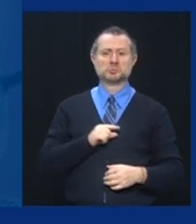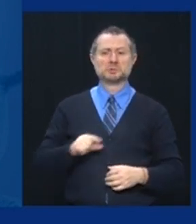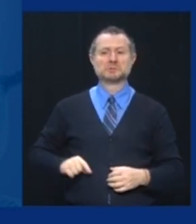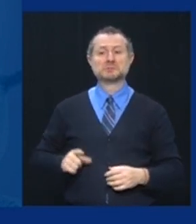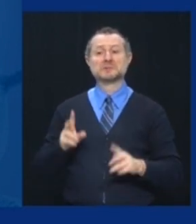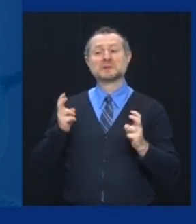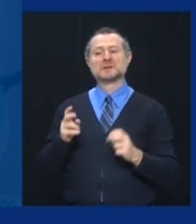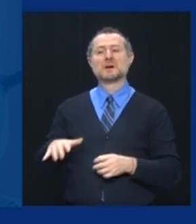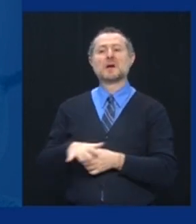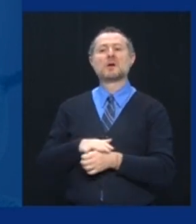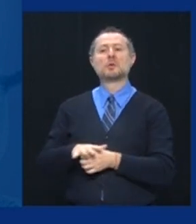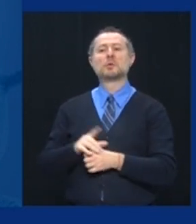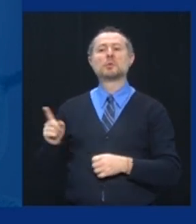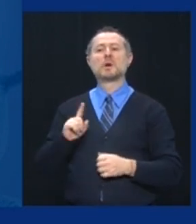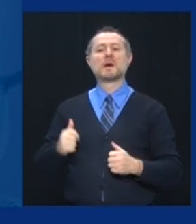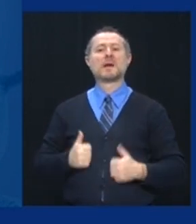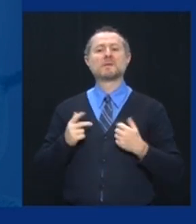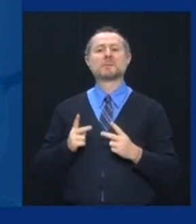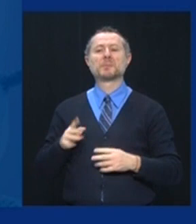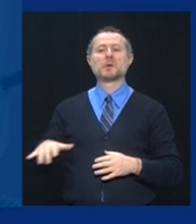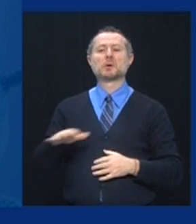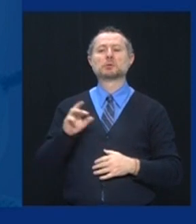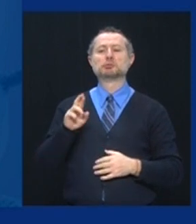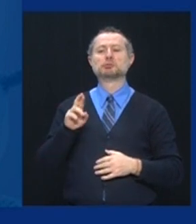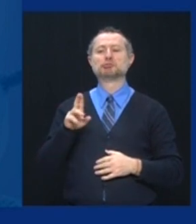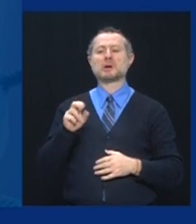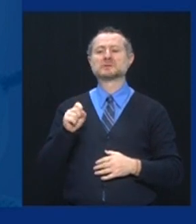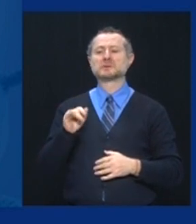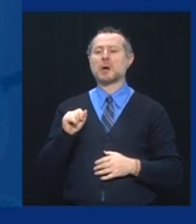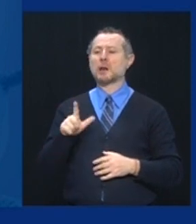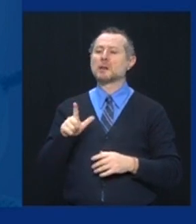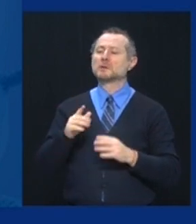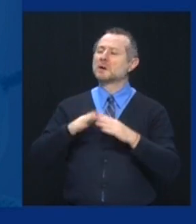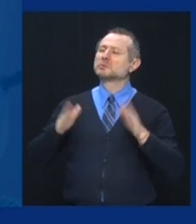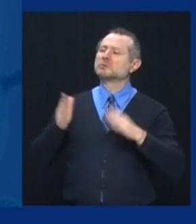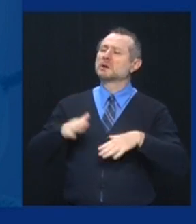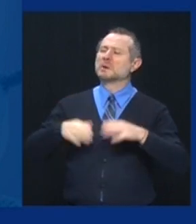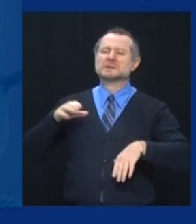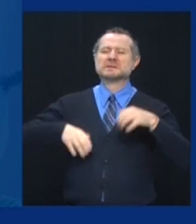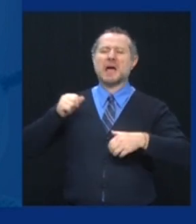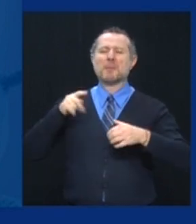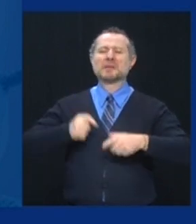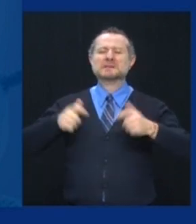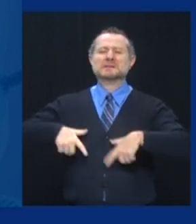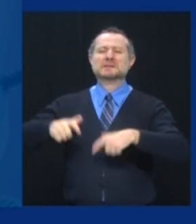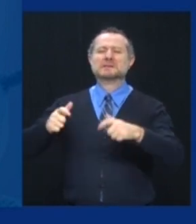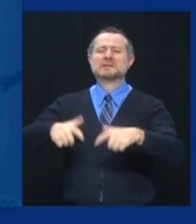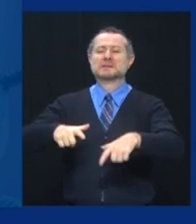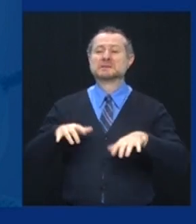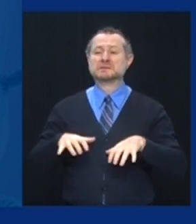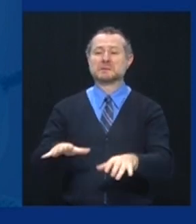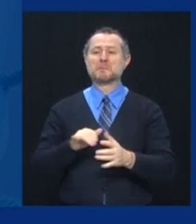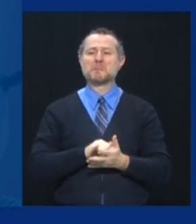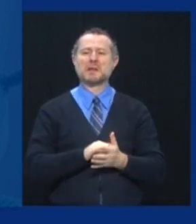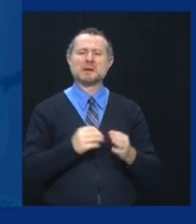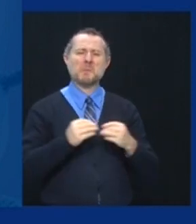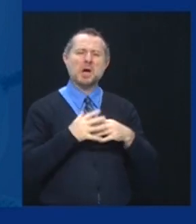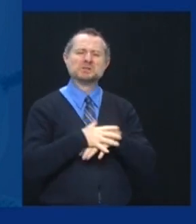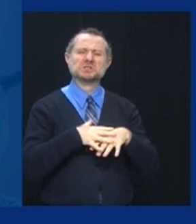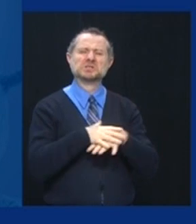community, more residential community. Manhattan is much more dense, more multifamily, more public